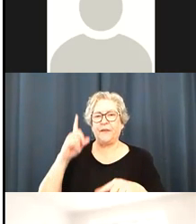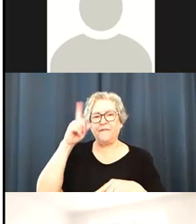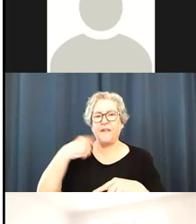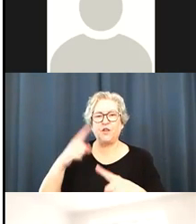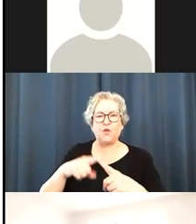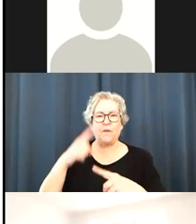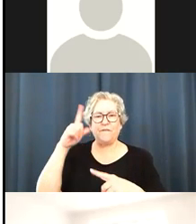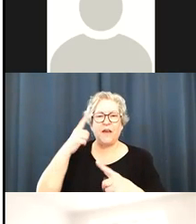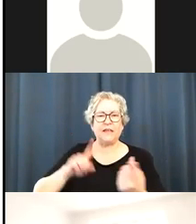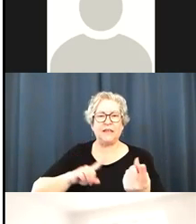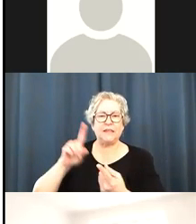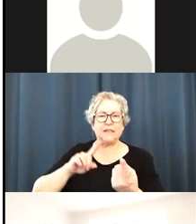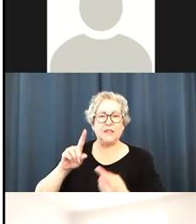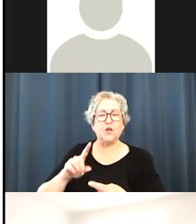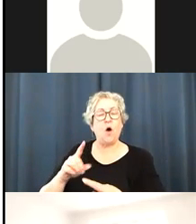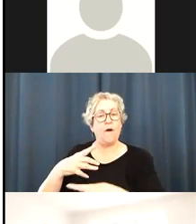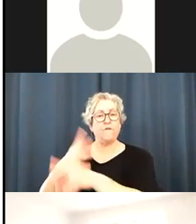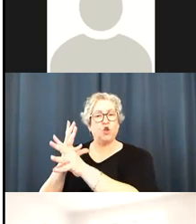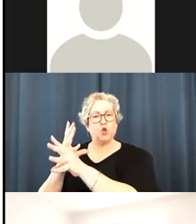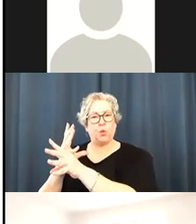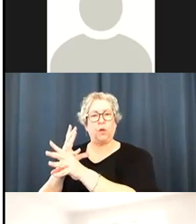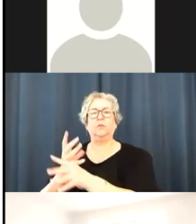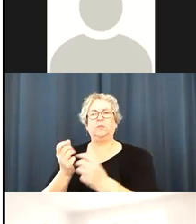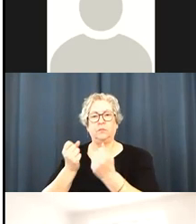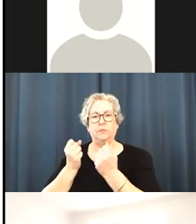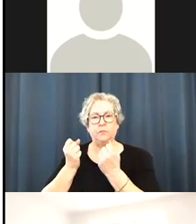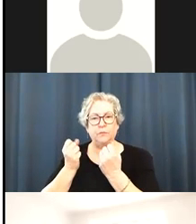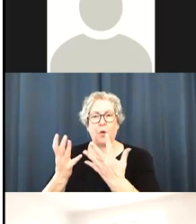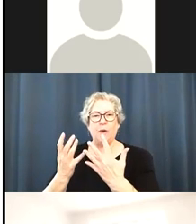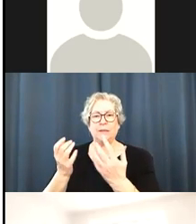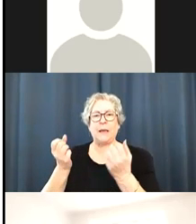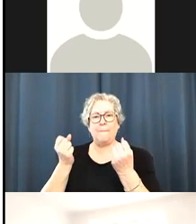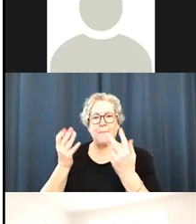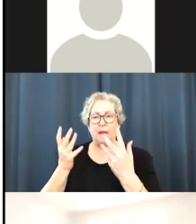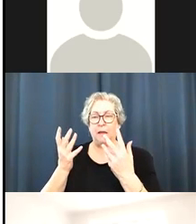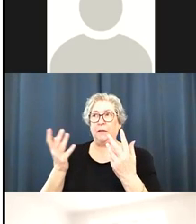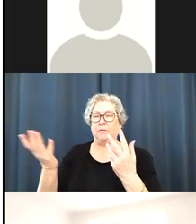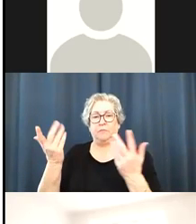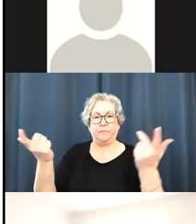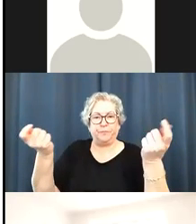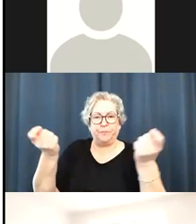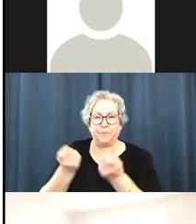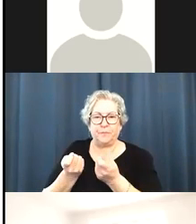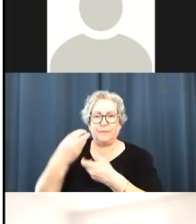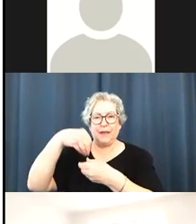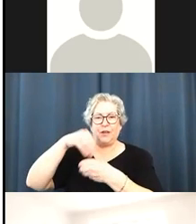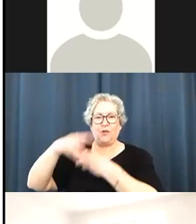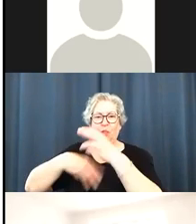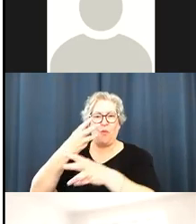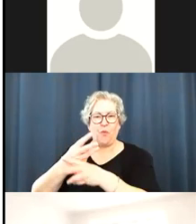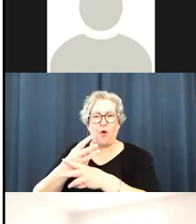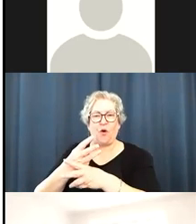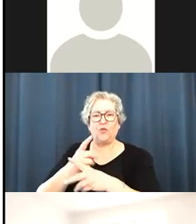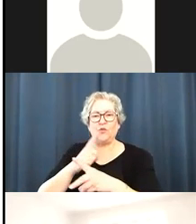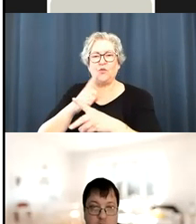So virtual actually has brought a lot of individuals into the world of being able to